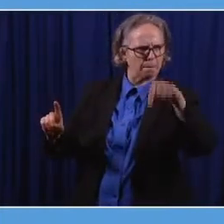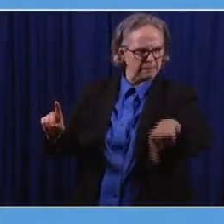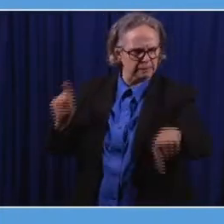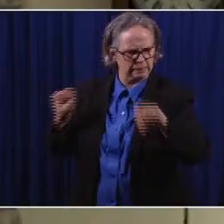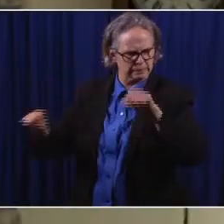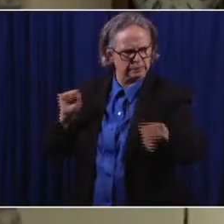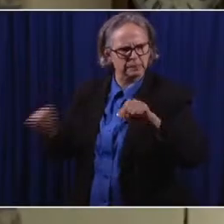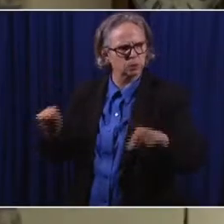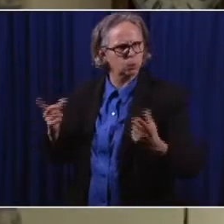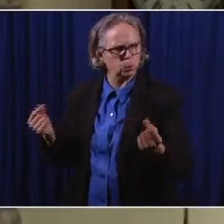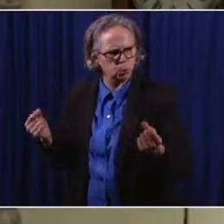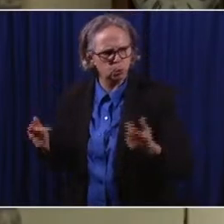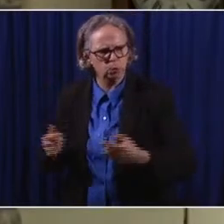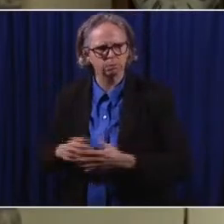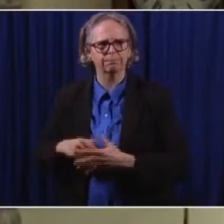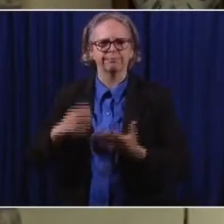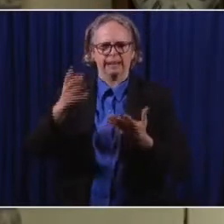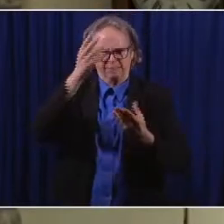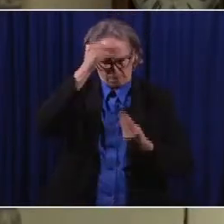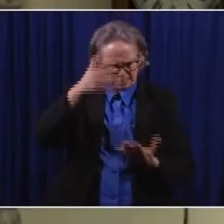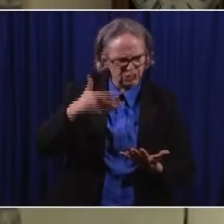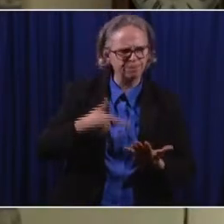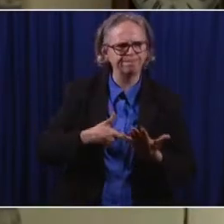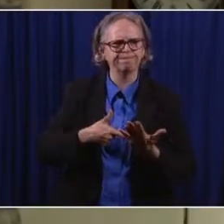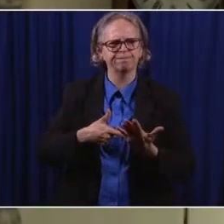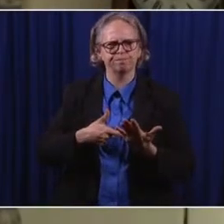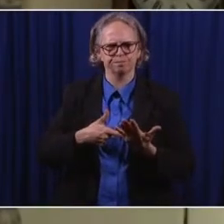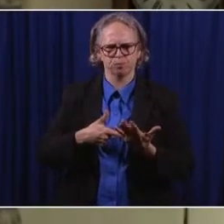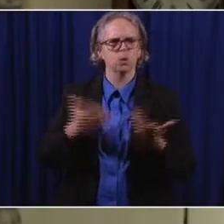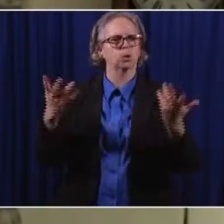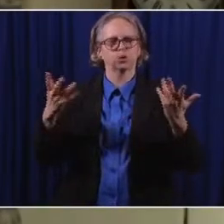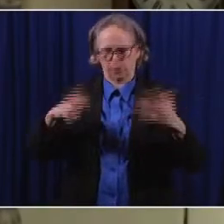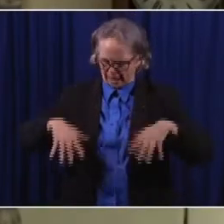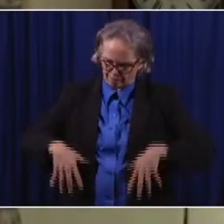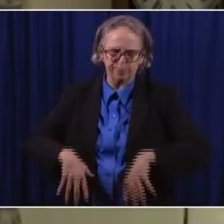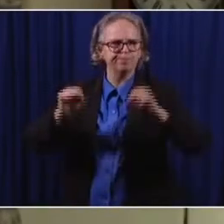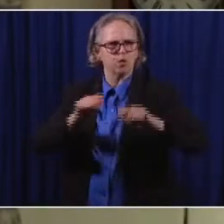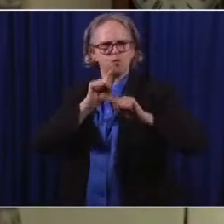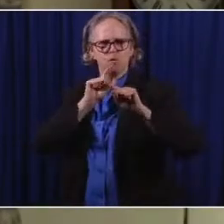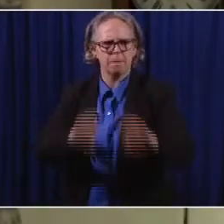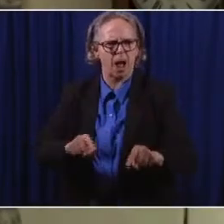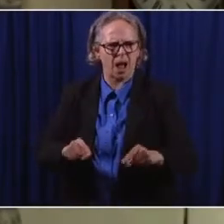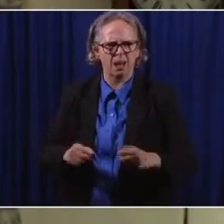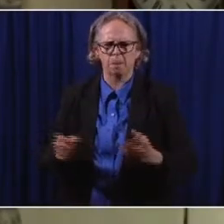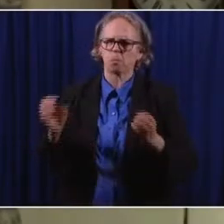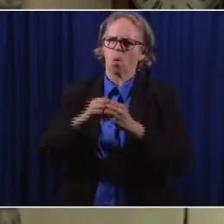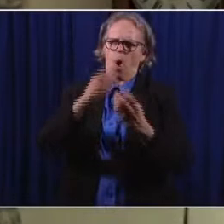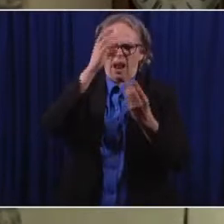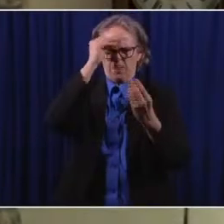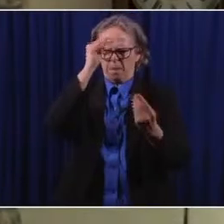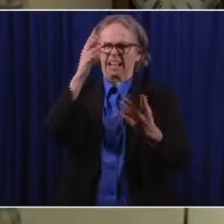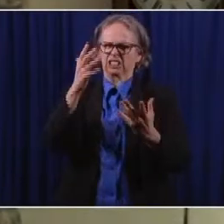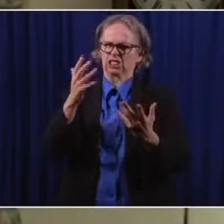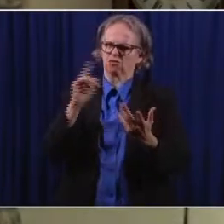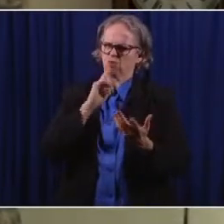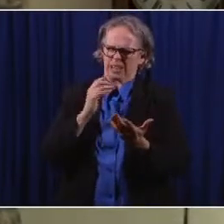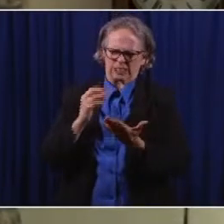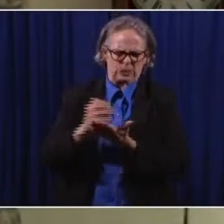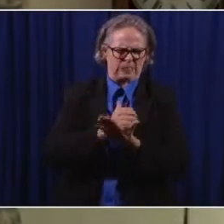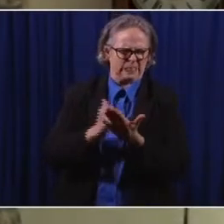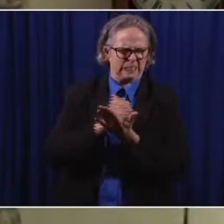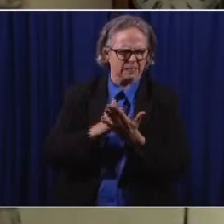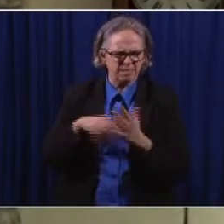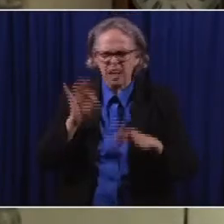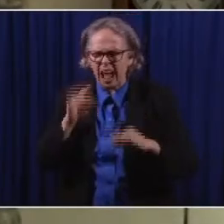appropriate action. Again, one more piece of information, and we think as this continues to evolve, it's going to